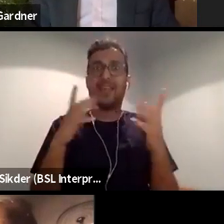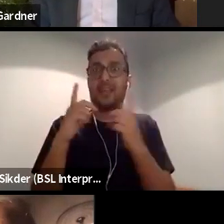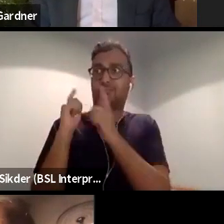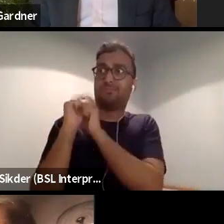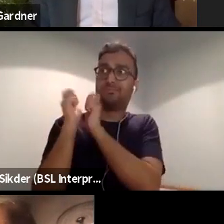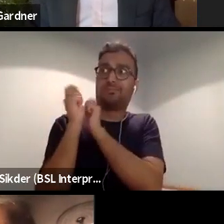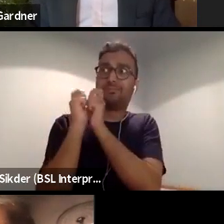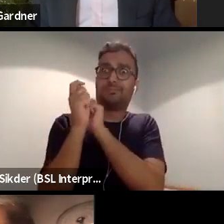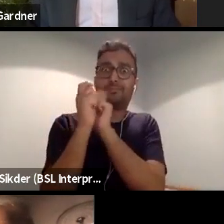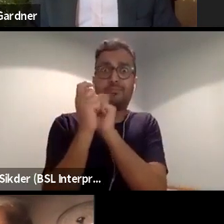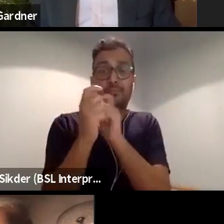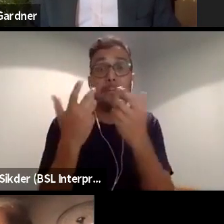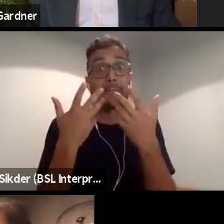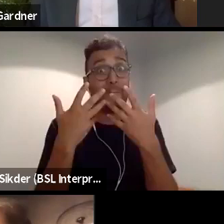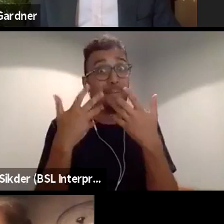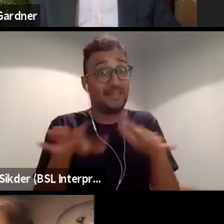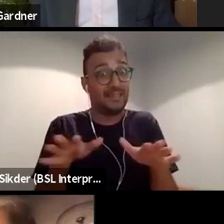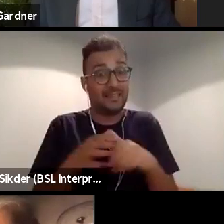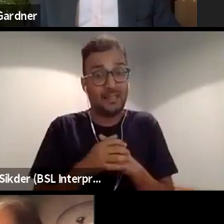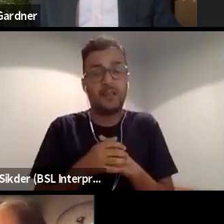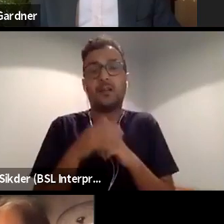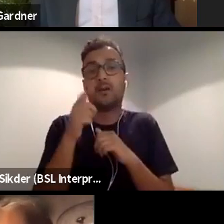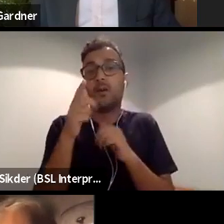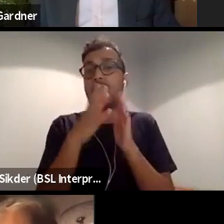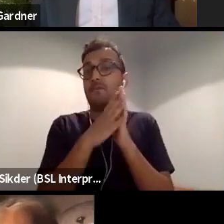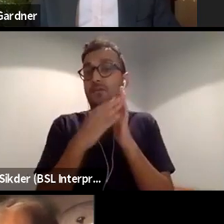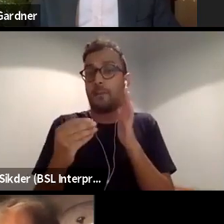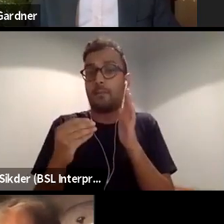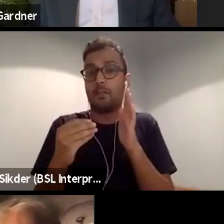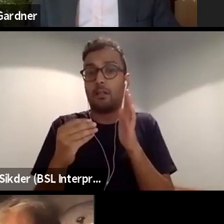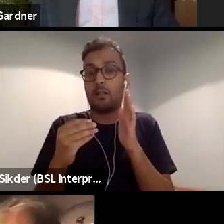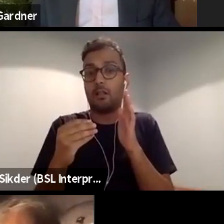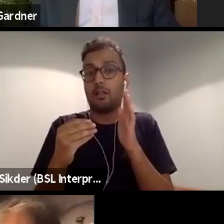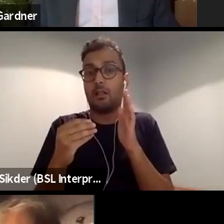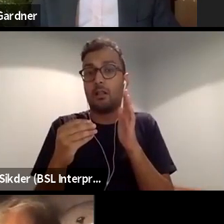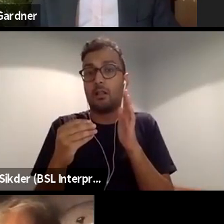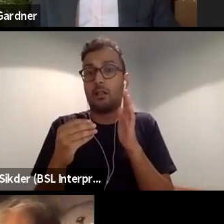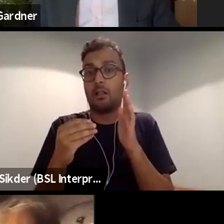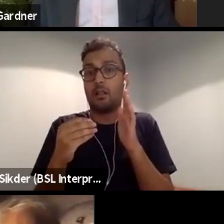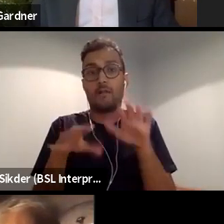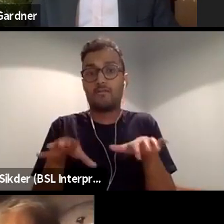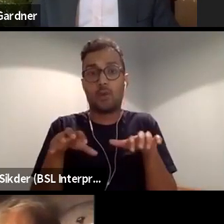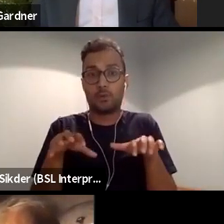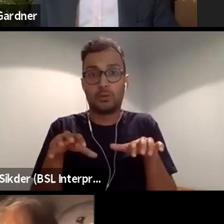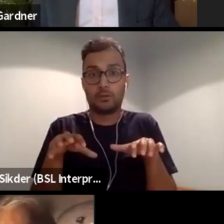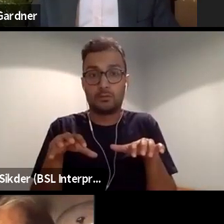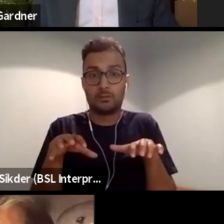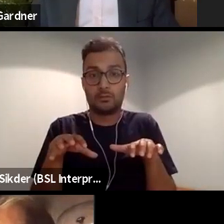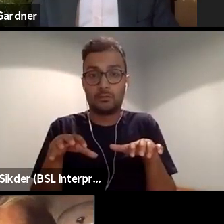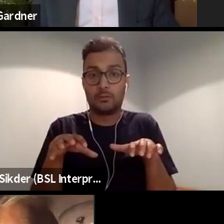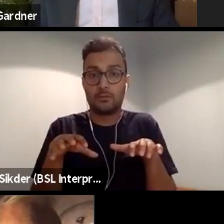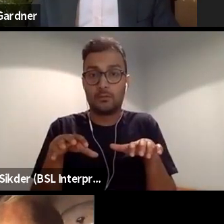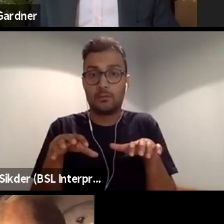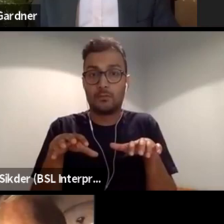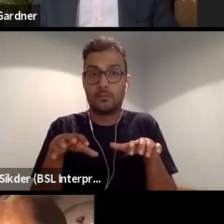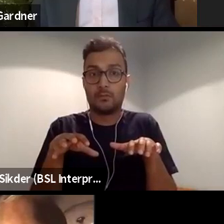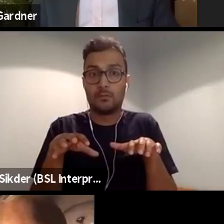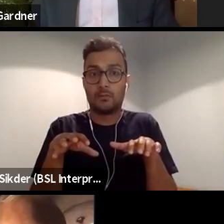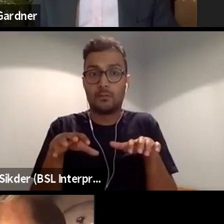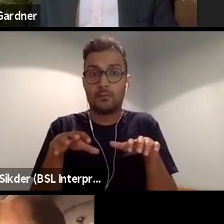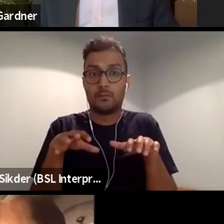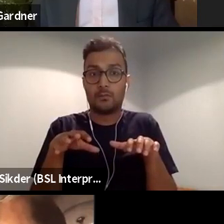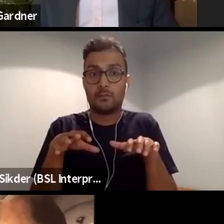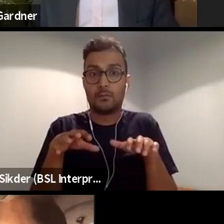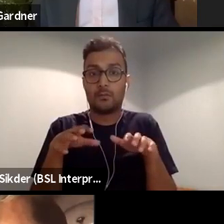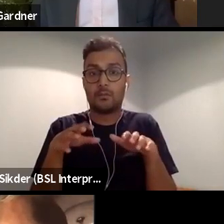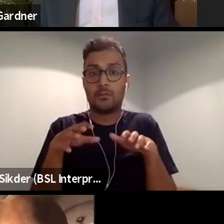primary threat across the world was seen as coming from Al-Qaeda and ISIS-inspired attackers. Now, as we've discussed,